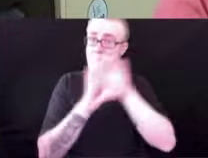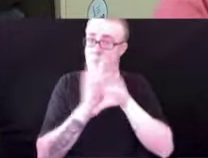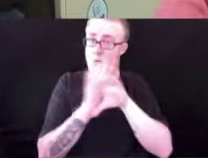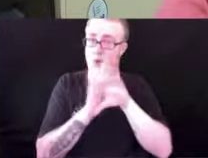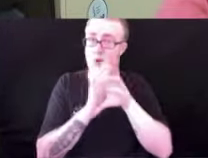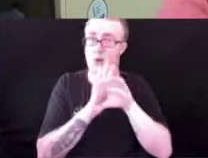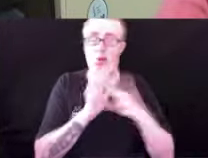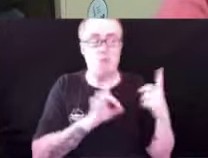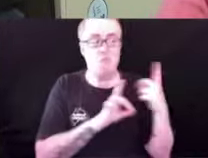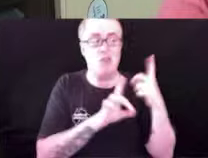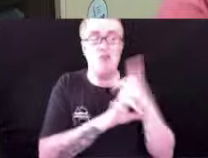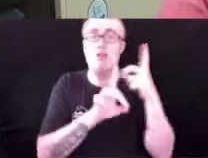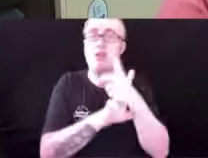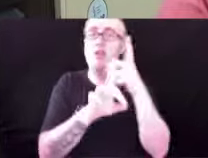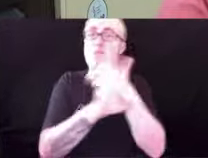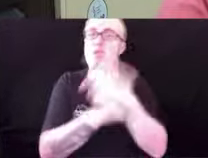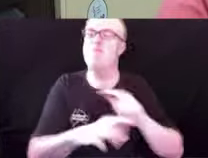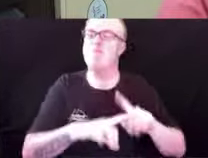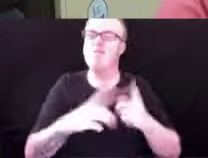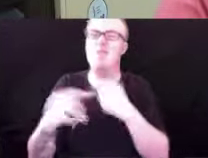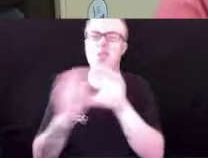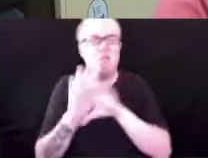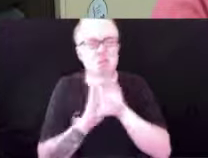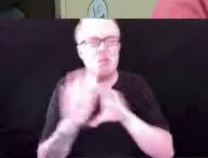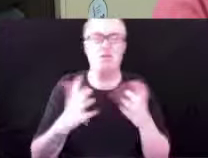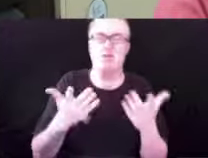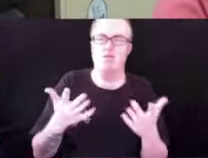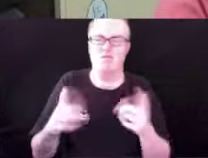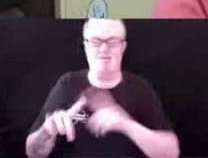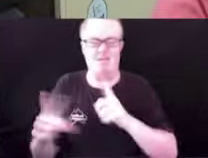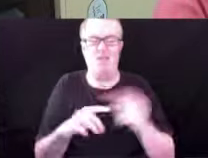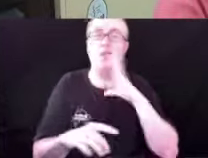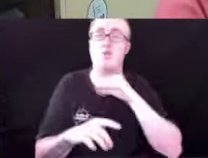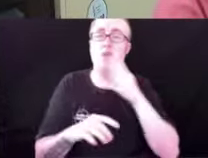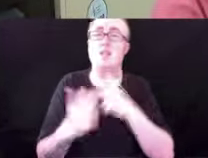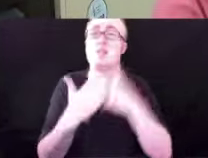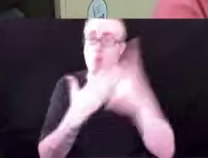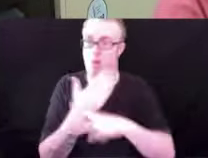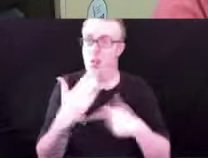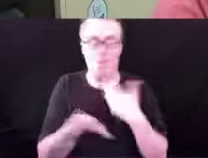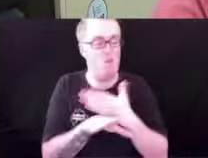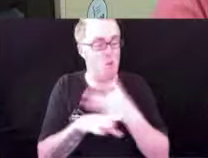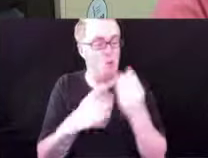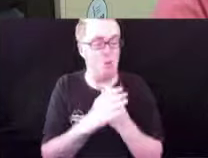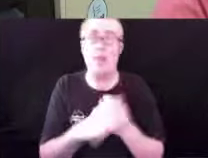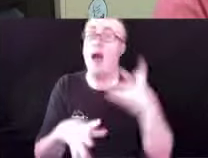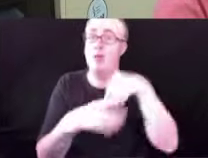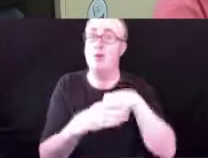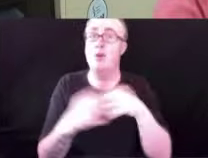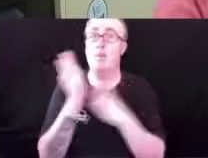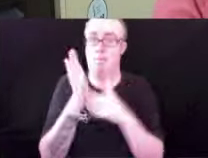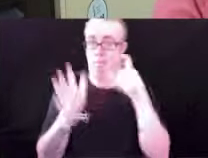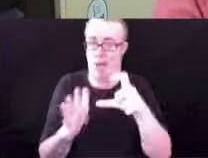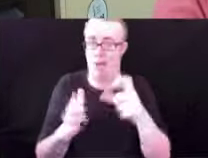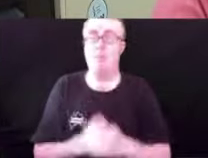XT computers and worked its way on up through various computers and various speech programs, including the